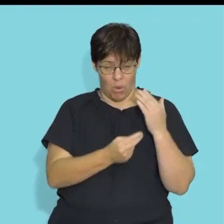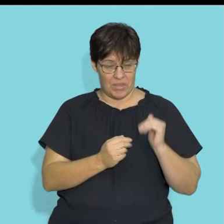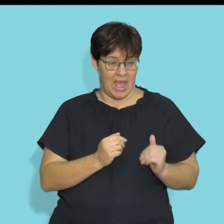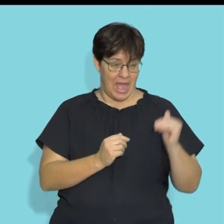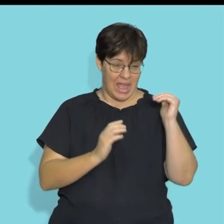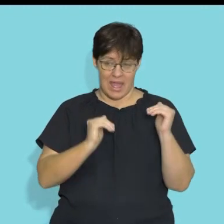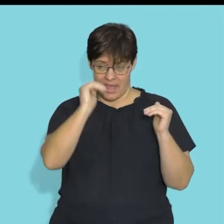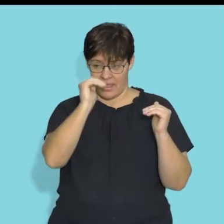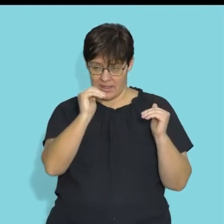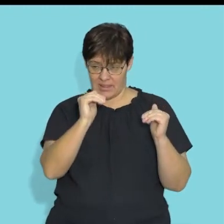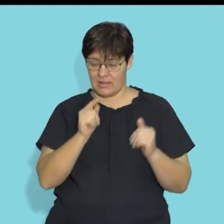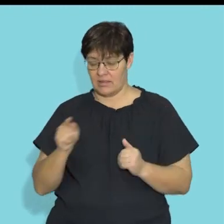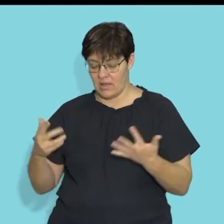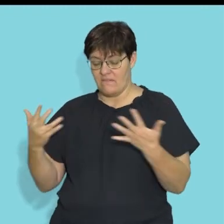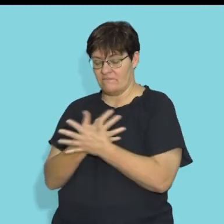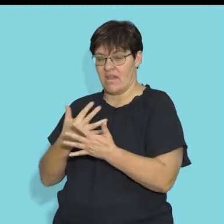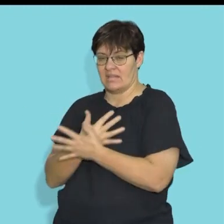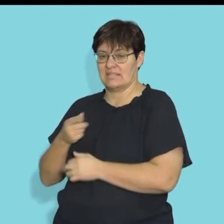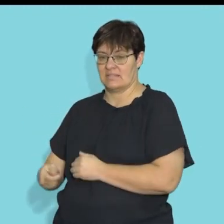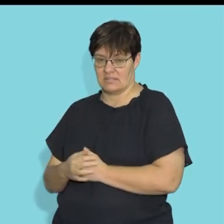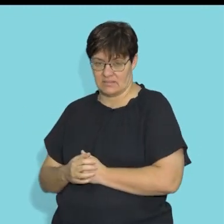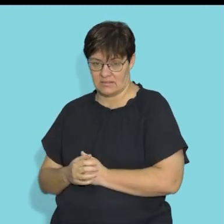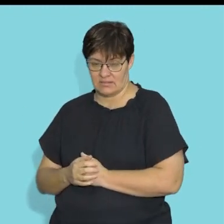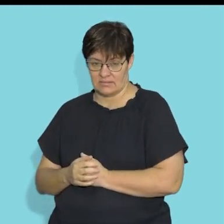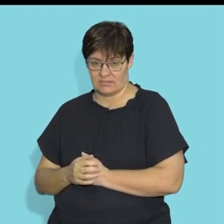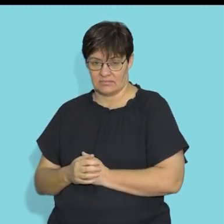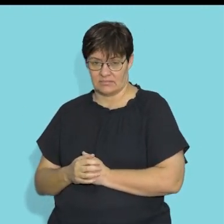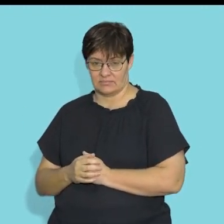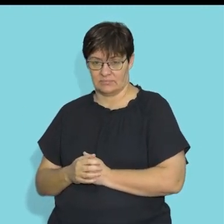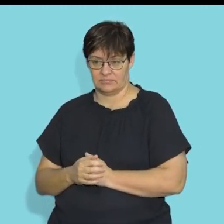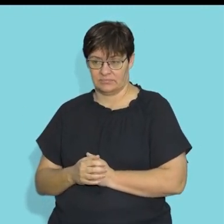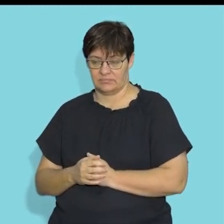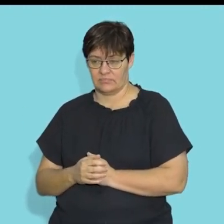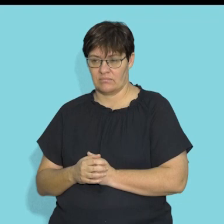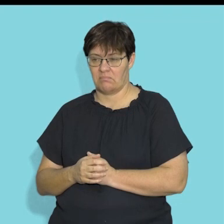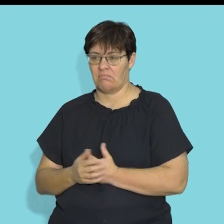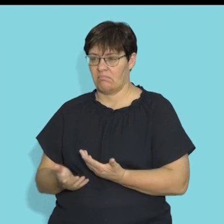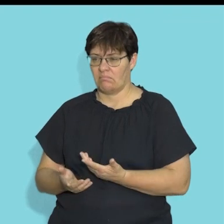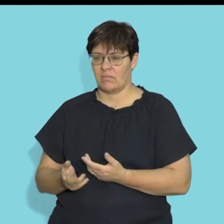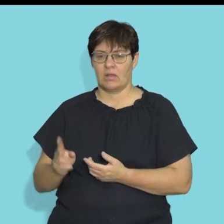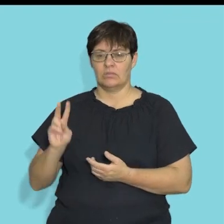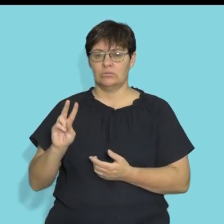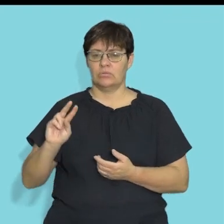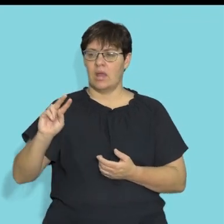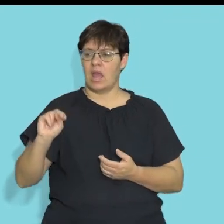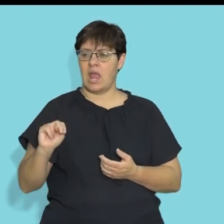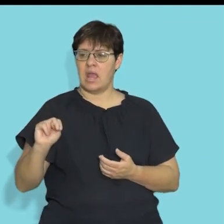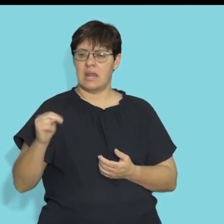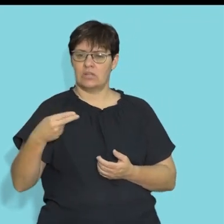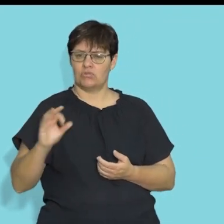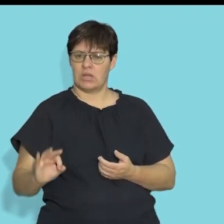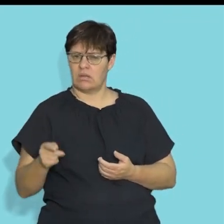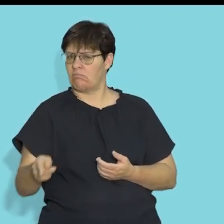lots of nitrogen, the reaction will actually be very fast. What about the ammonia? In